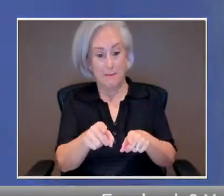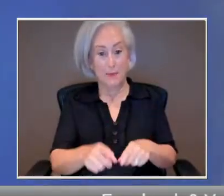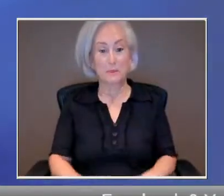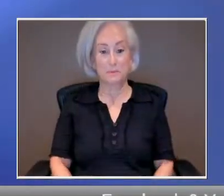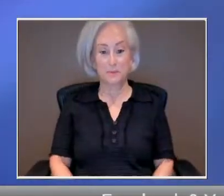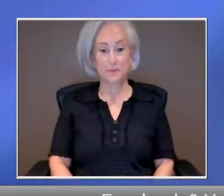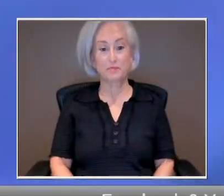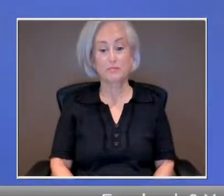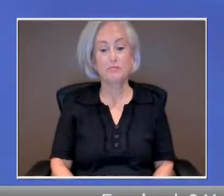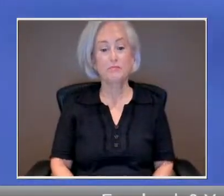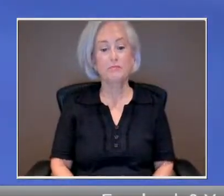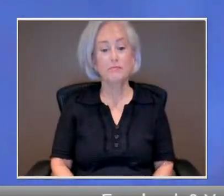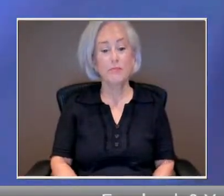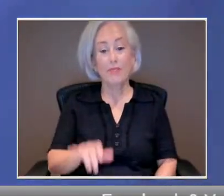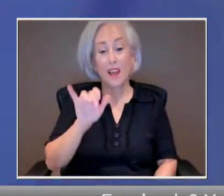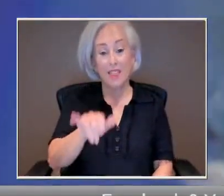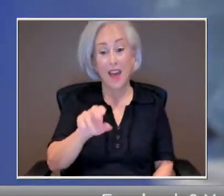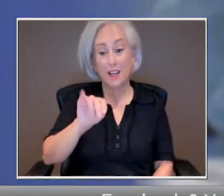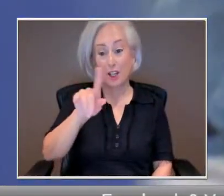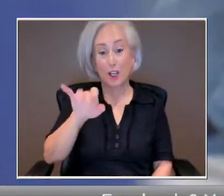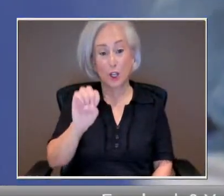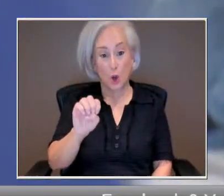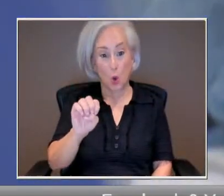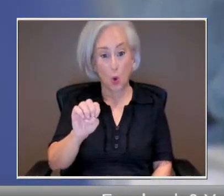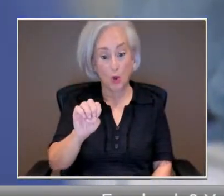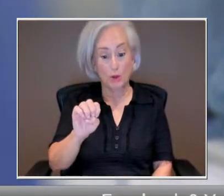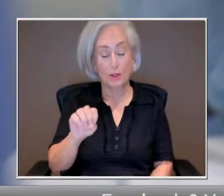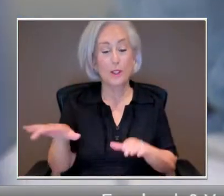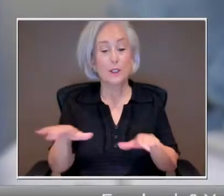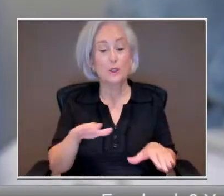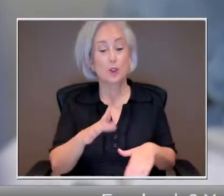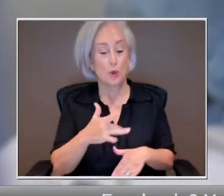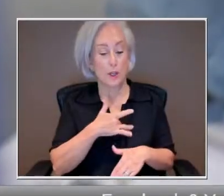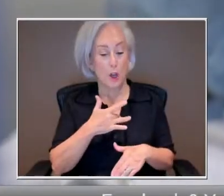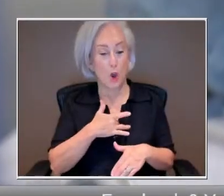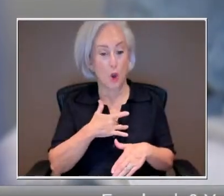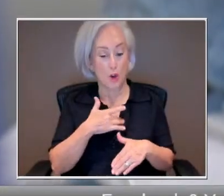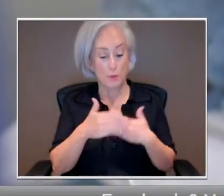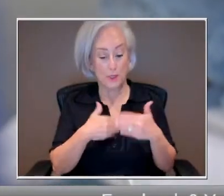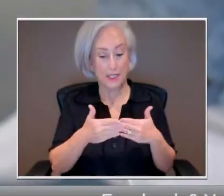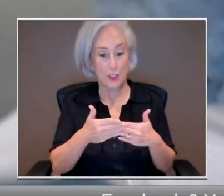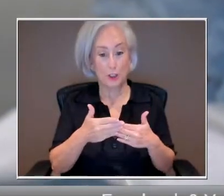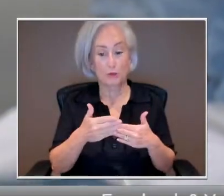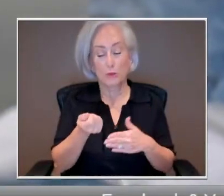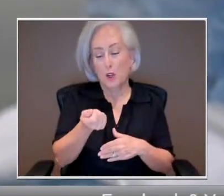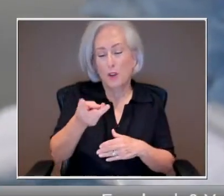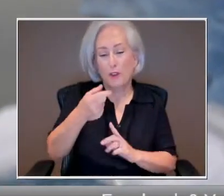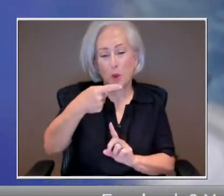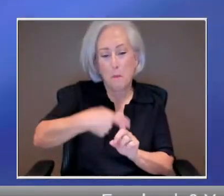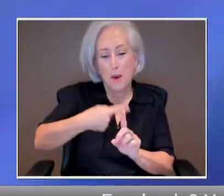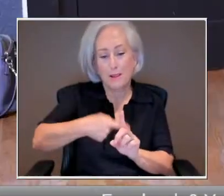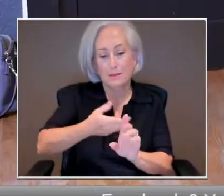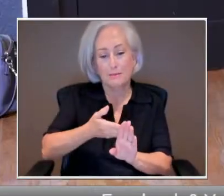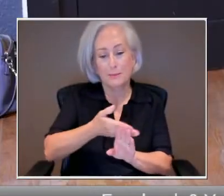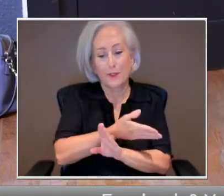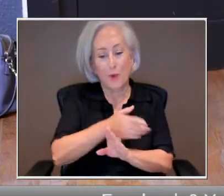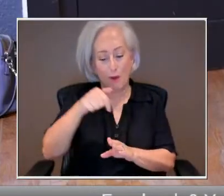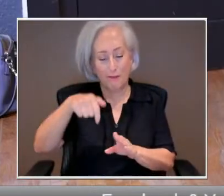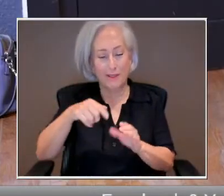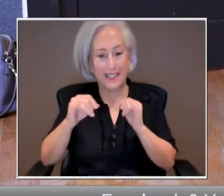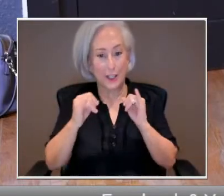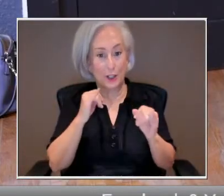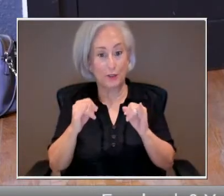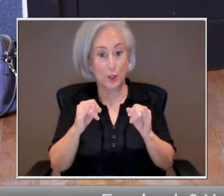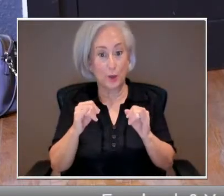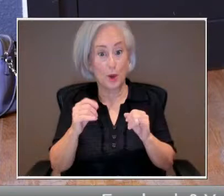This is also Nicole undergoing a heart procedure a few months before our interview after a frightening episode at work. Went to go sit